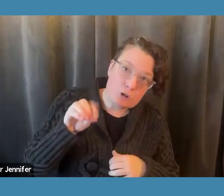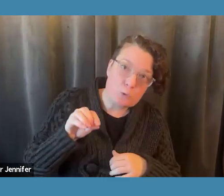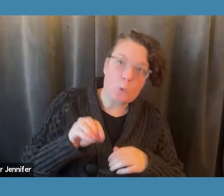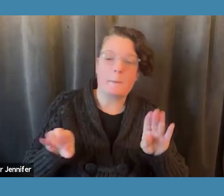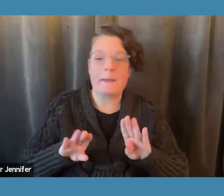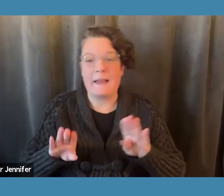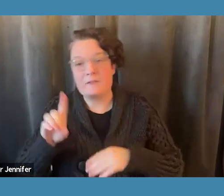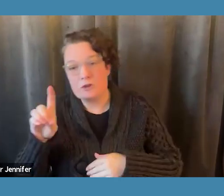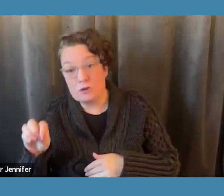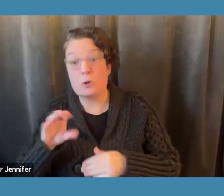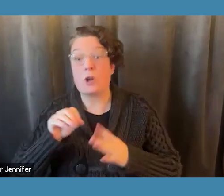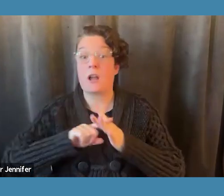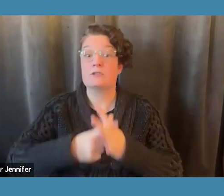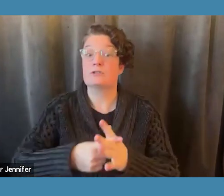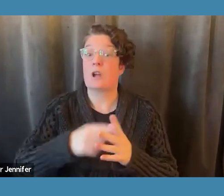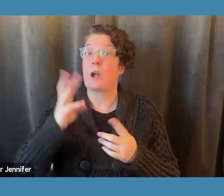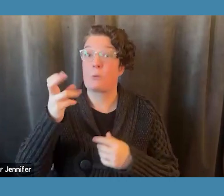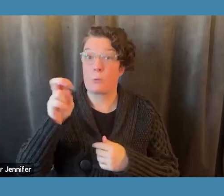or childhood.